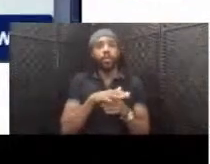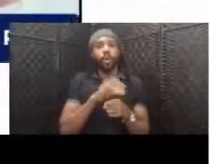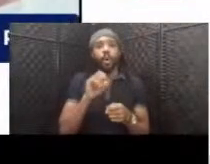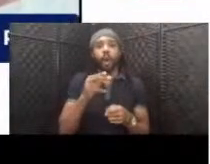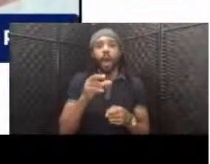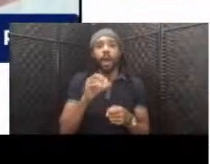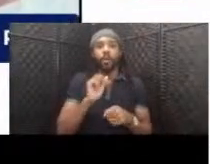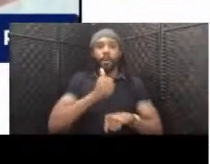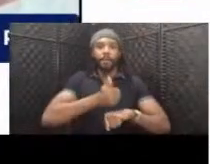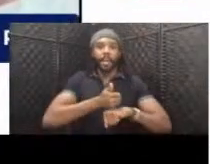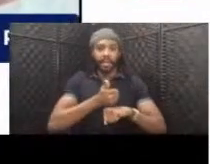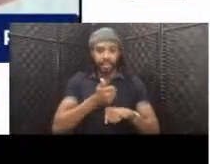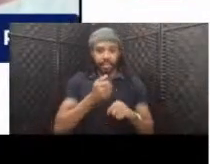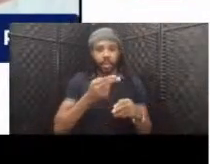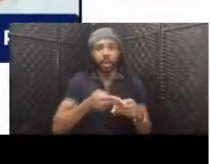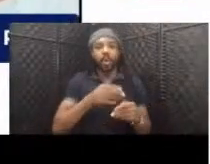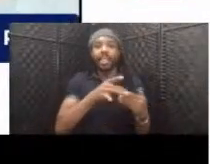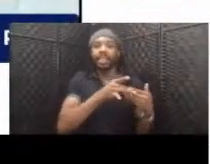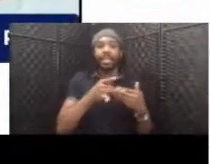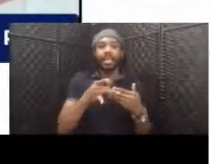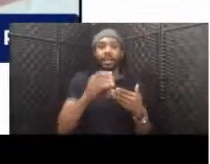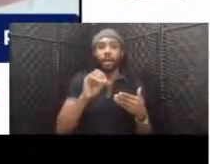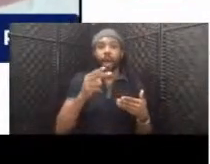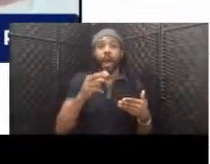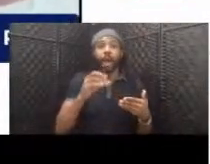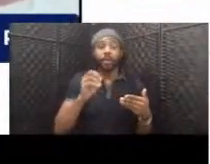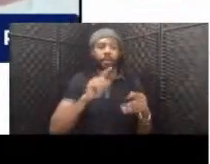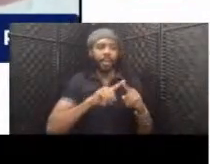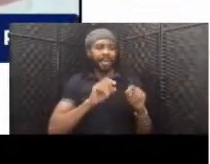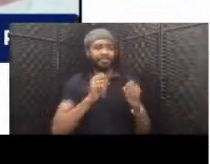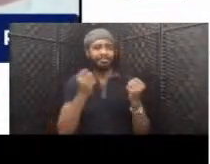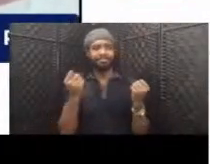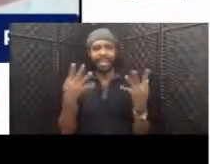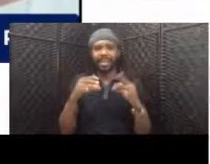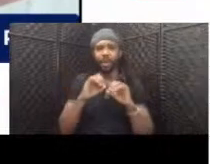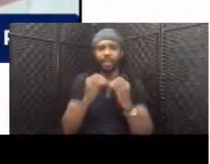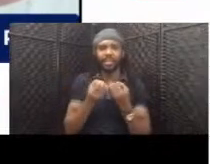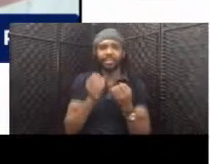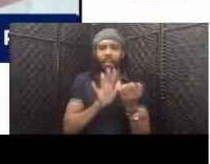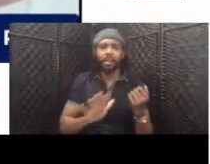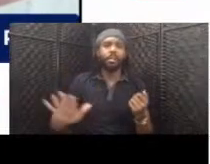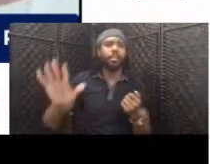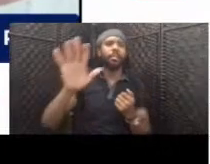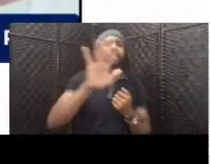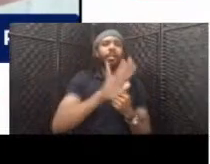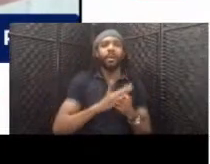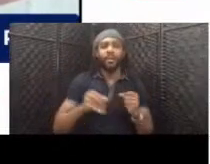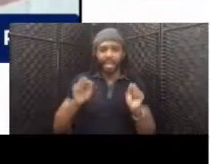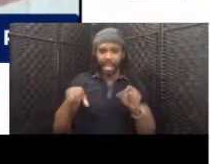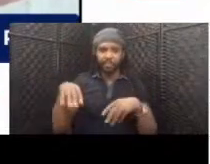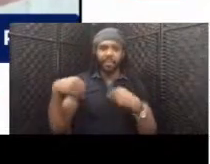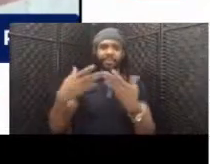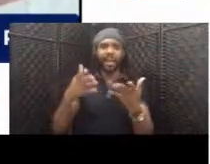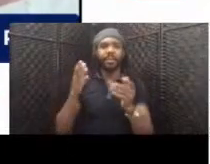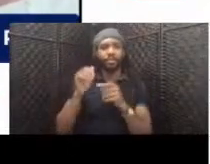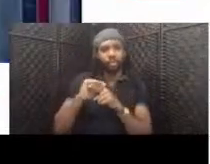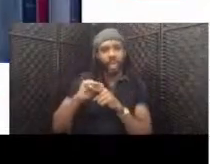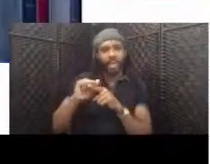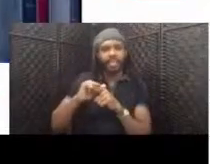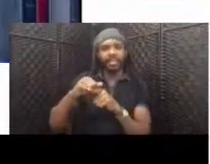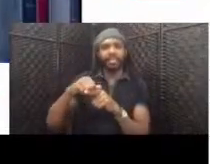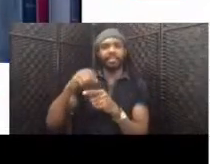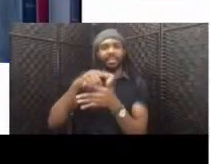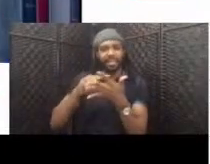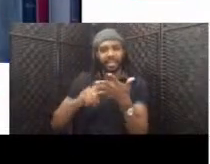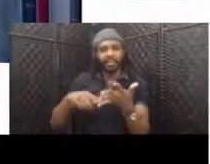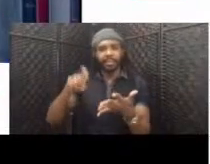Lead Ohio. But there are organizations all over the country that will give you the training that you need, that will teach you how to fundraise, that will teach you how to